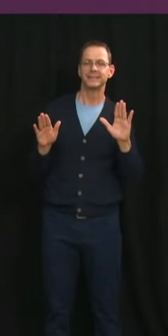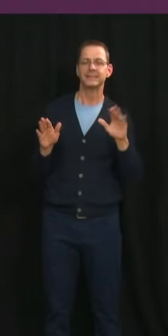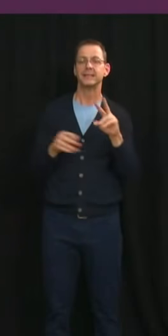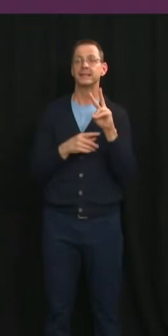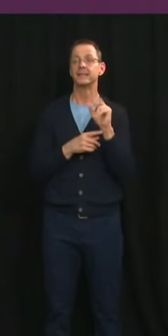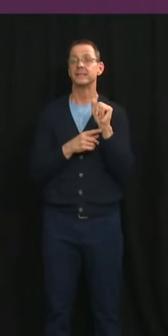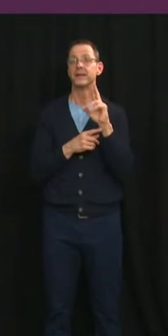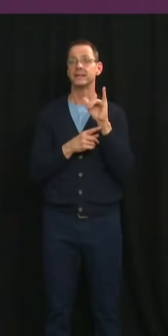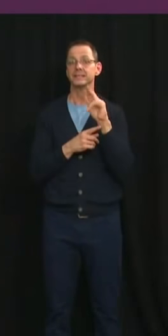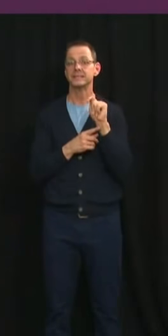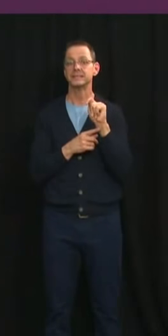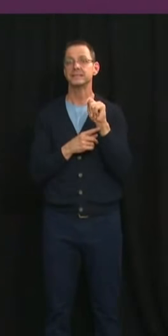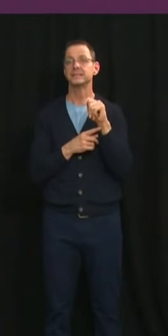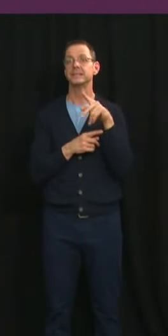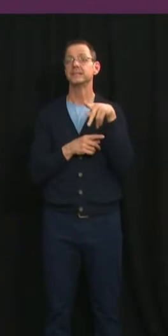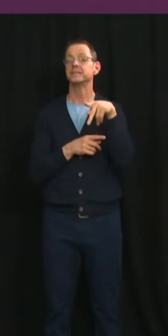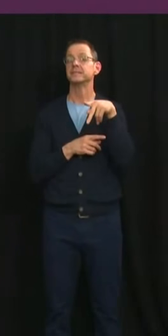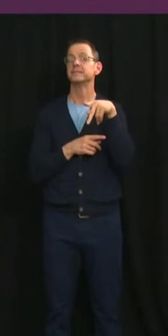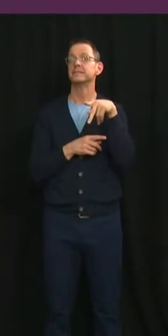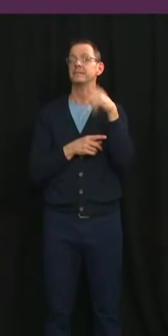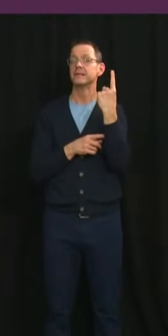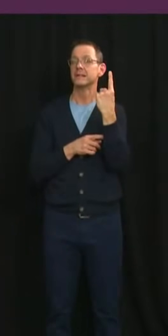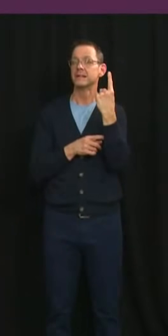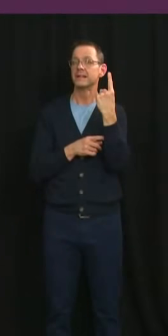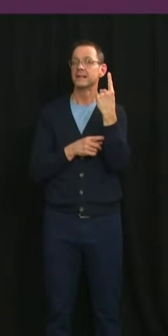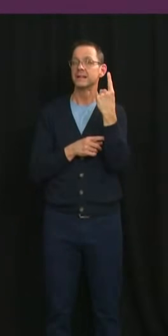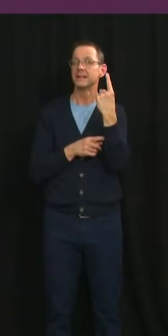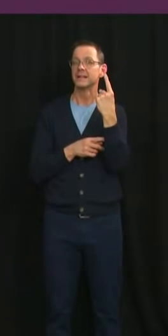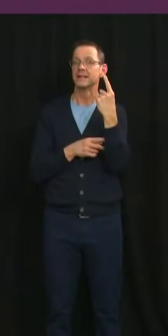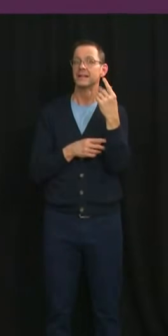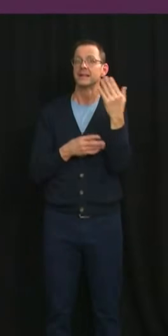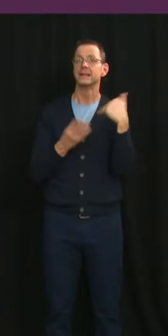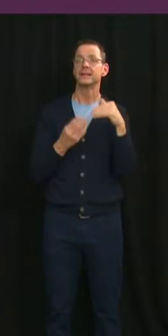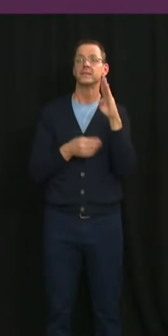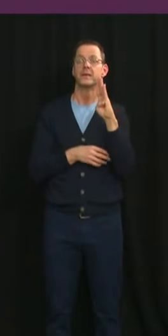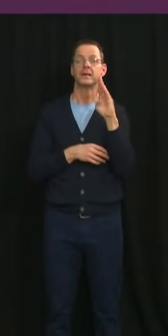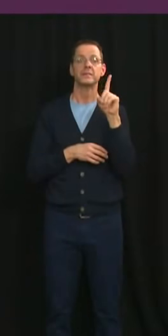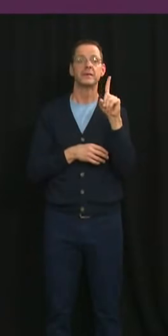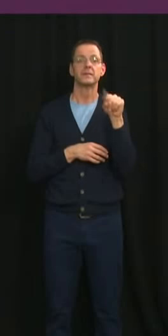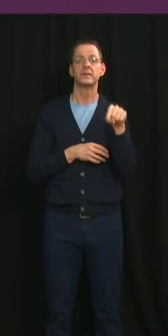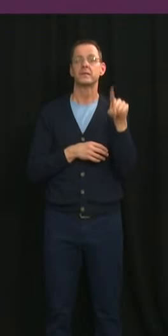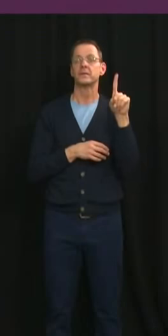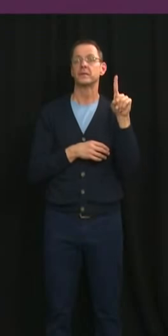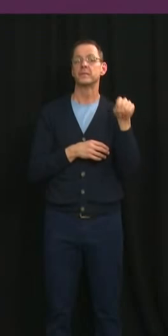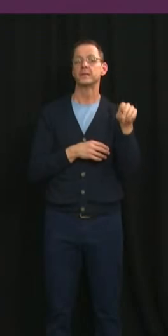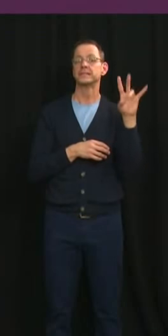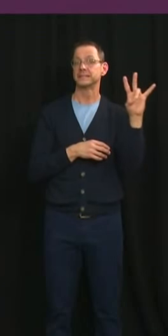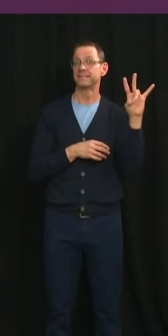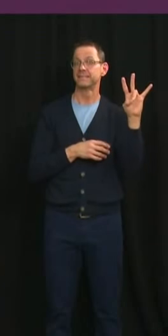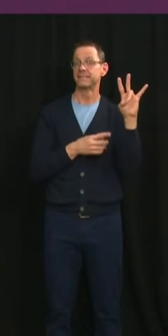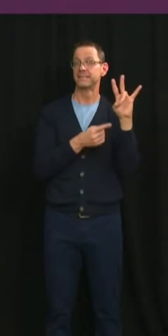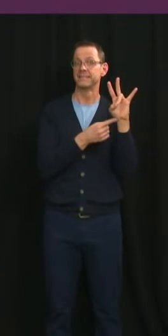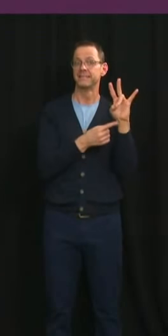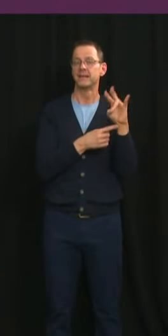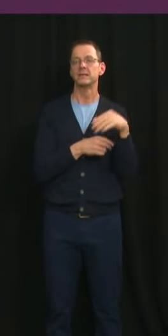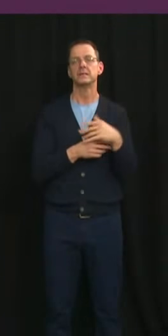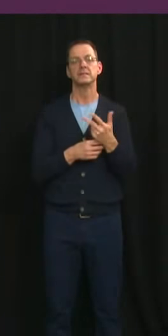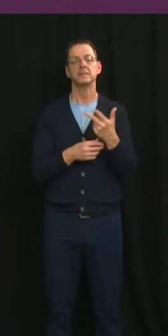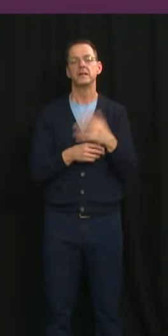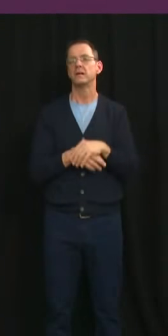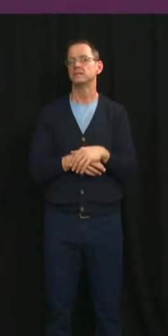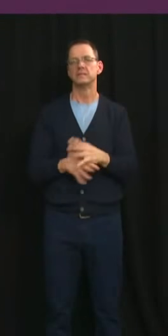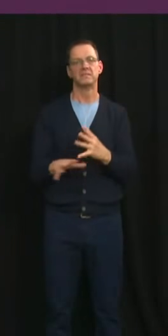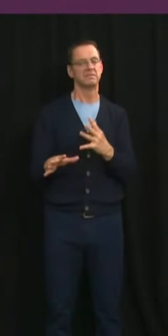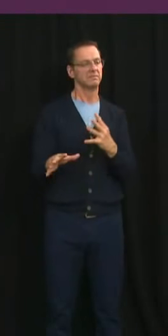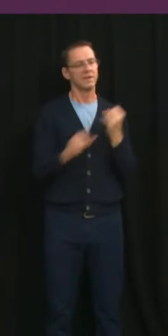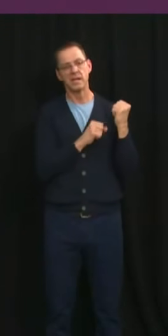spreads quickly if we let our guard down. So the same thing would apply to these cases as applies to all cases, which is that every day we need to